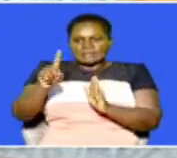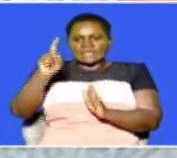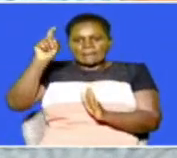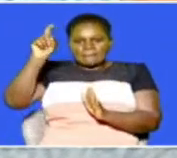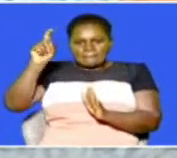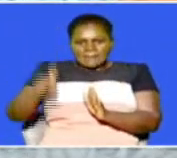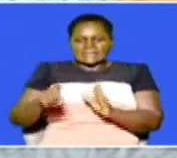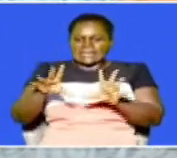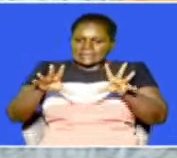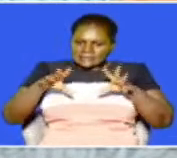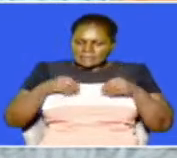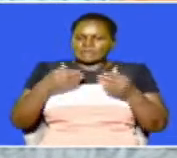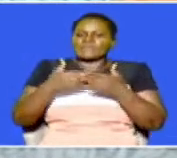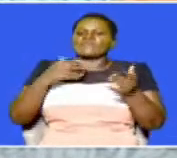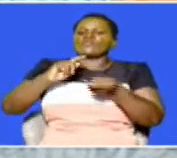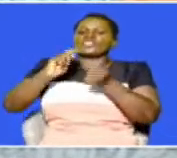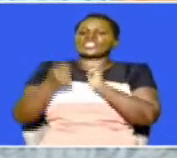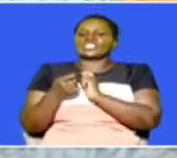take it in that form.